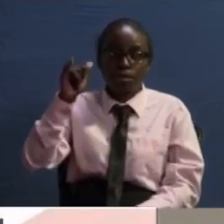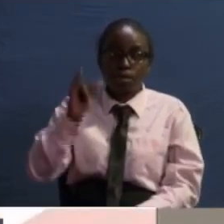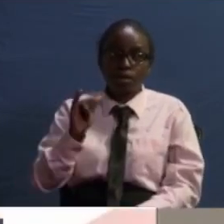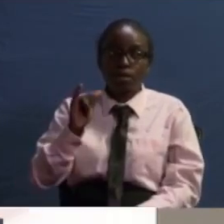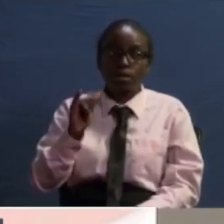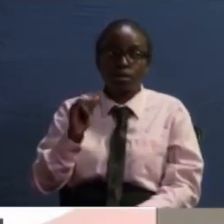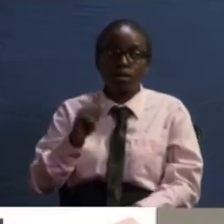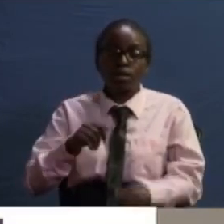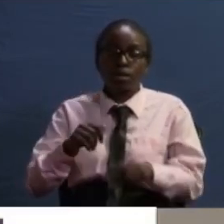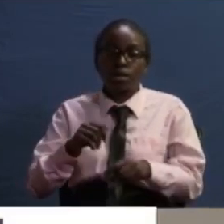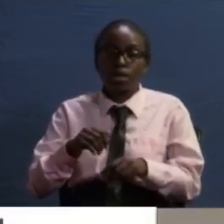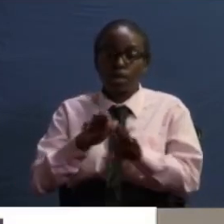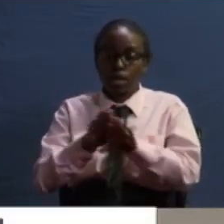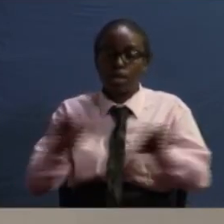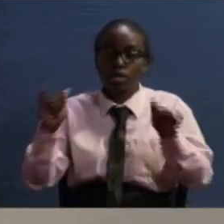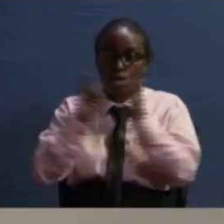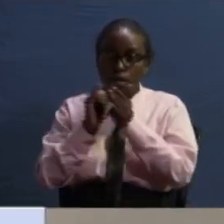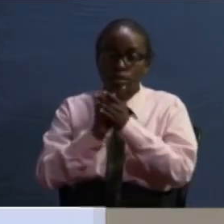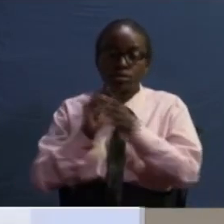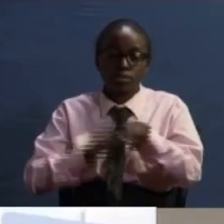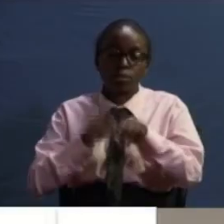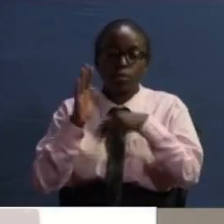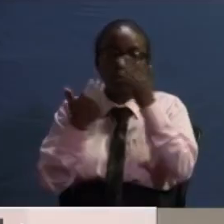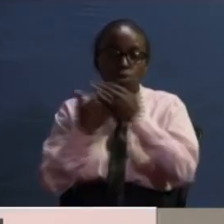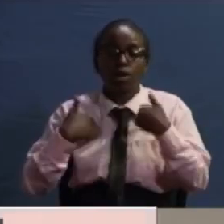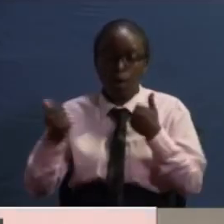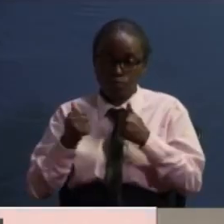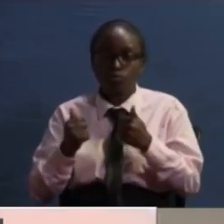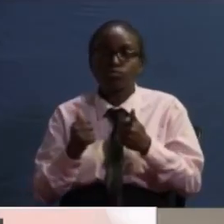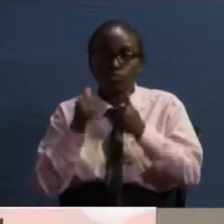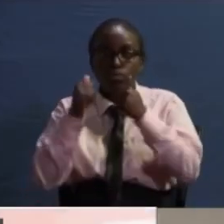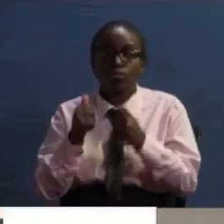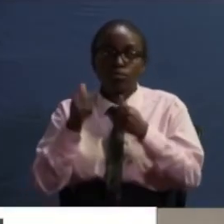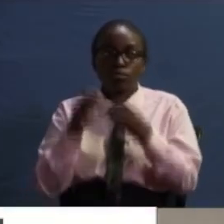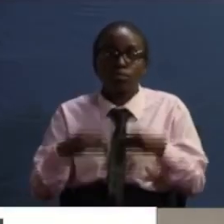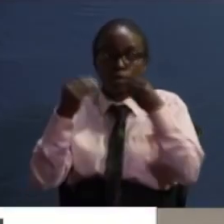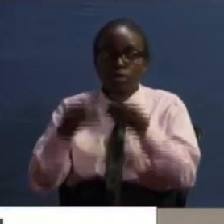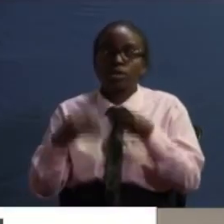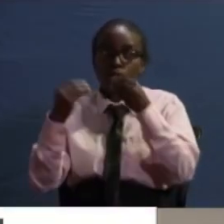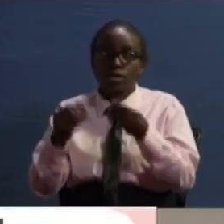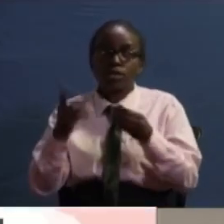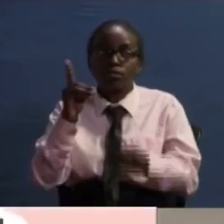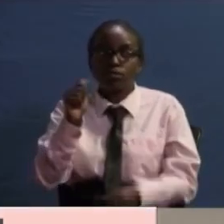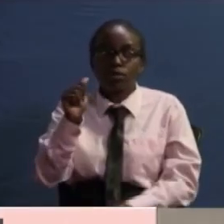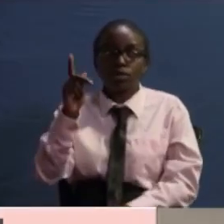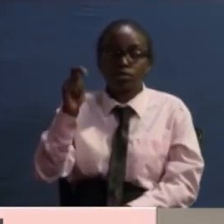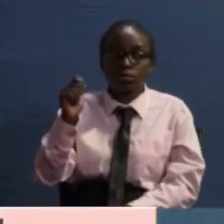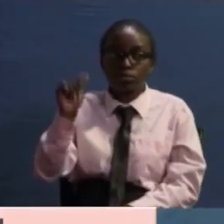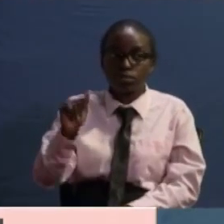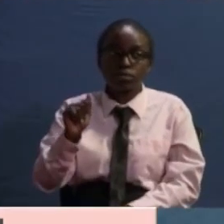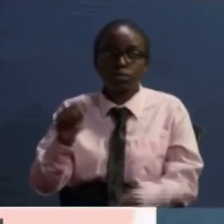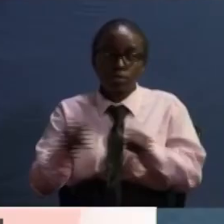area. Again, accommodation and accommodation providers with JEDA data and JEDA did the